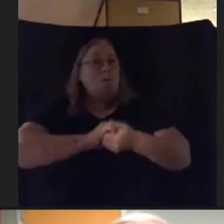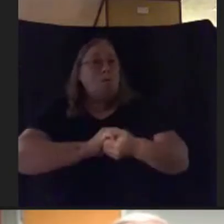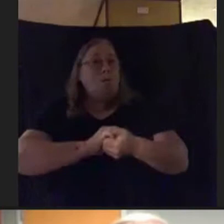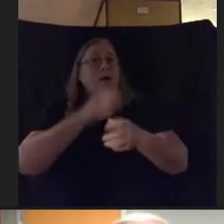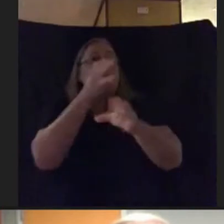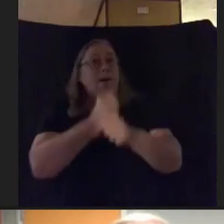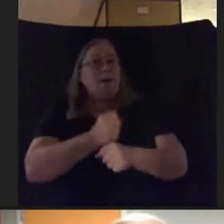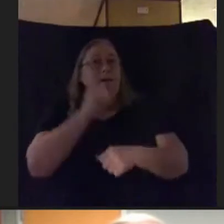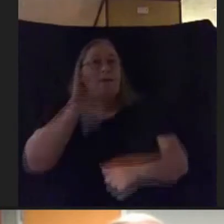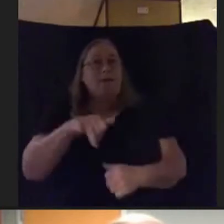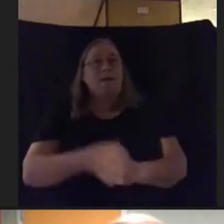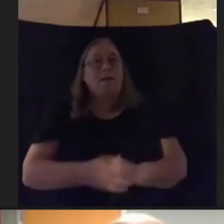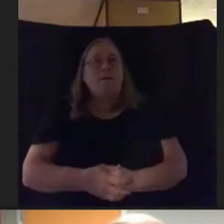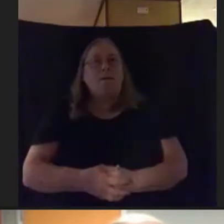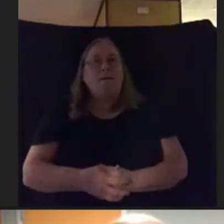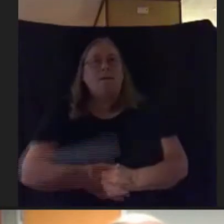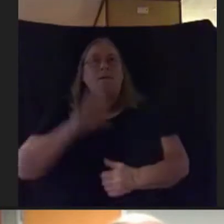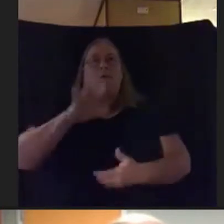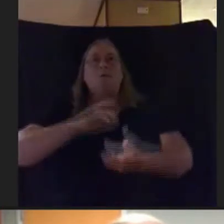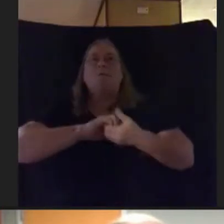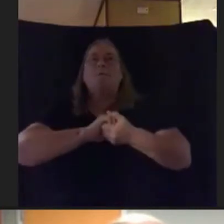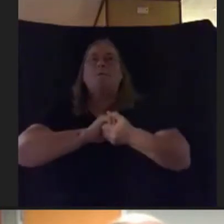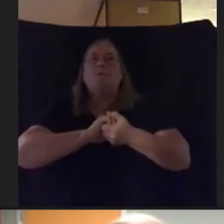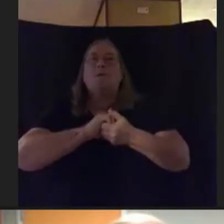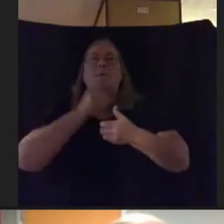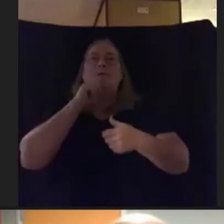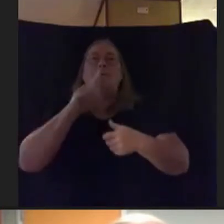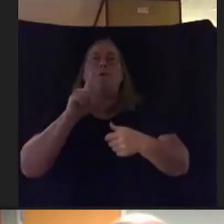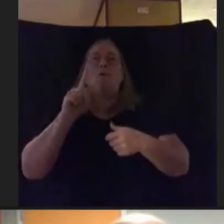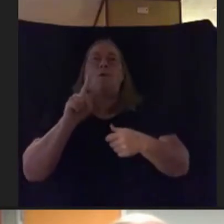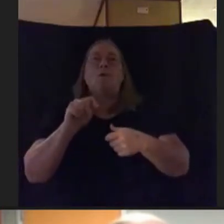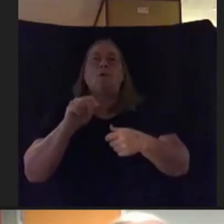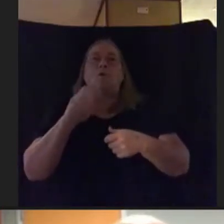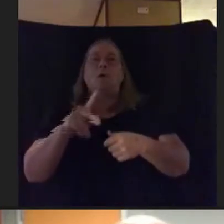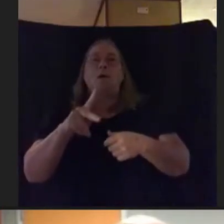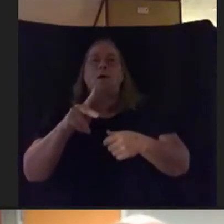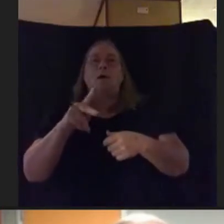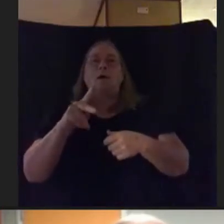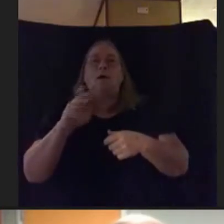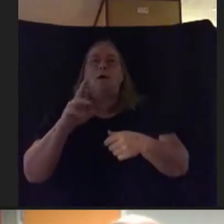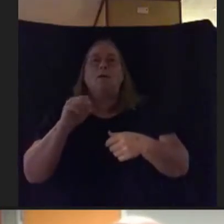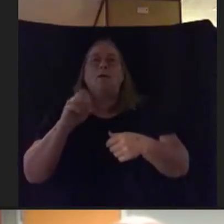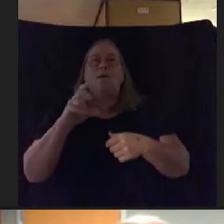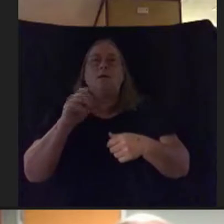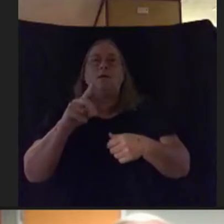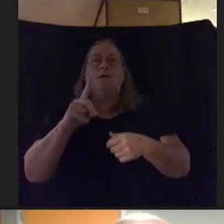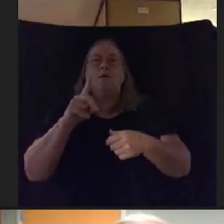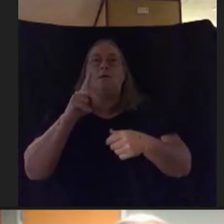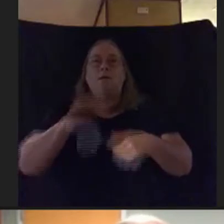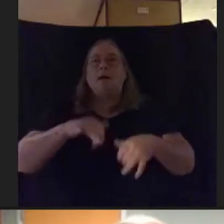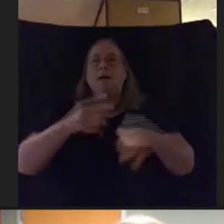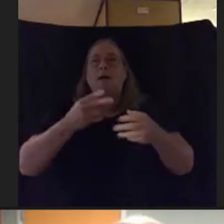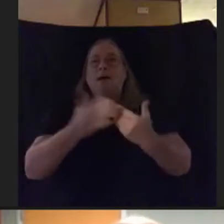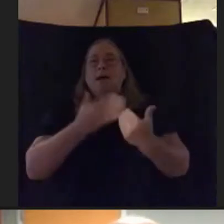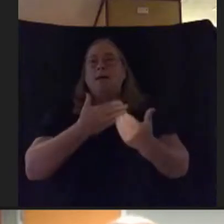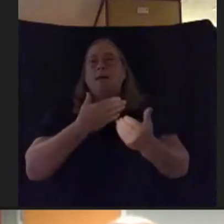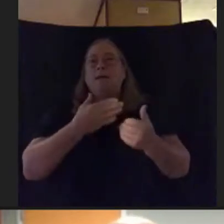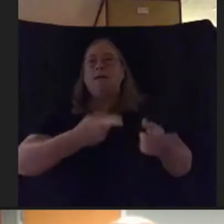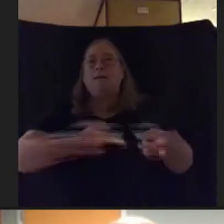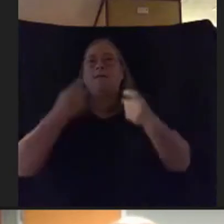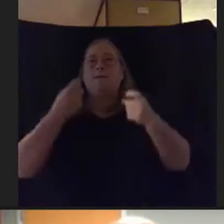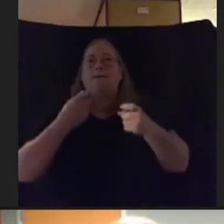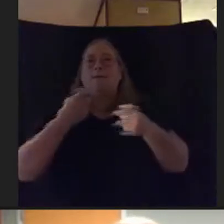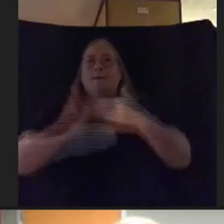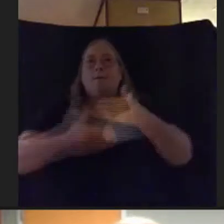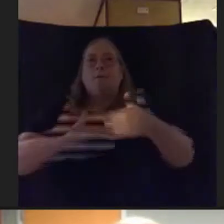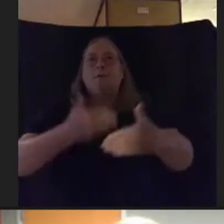mission, but partners who have a proven track record because we got to get this vaccine out and into people as quickly as possible so that we can